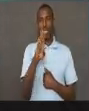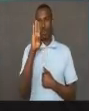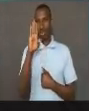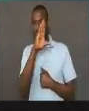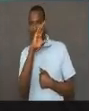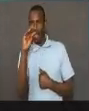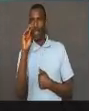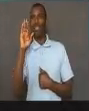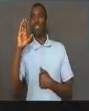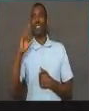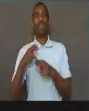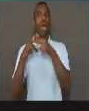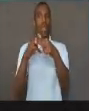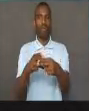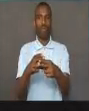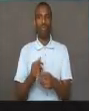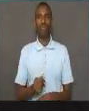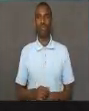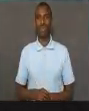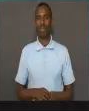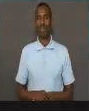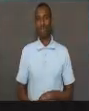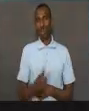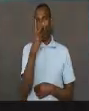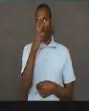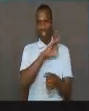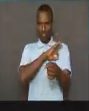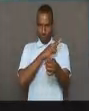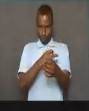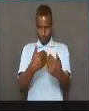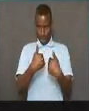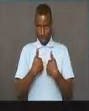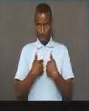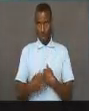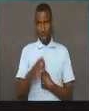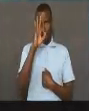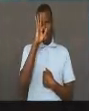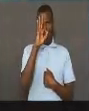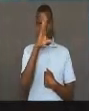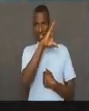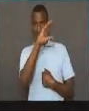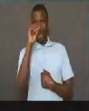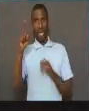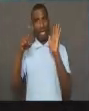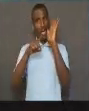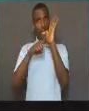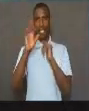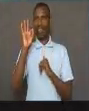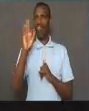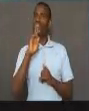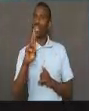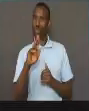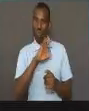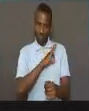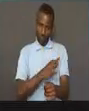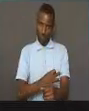C. We have two forces, F and negative F.